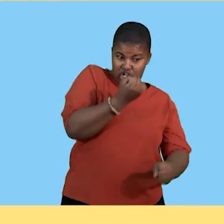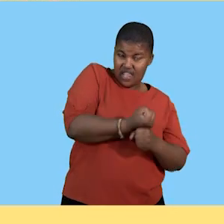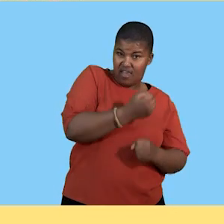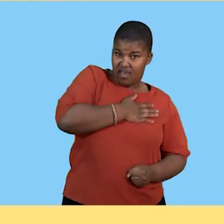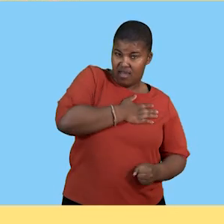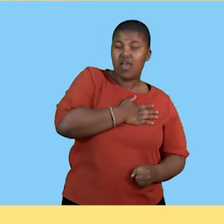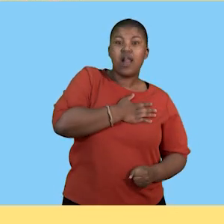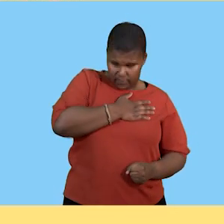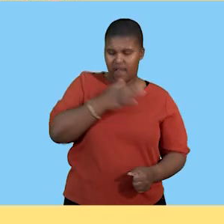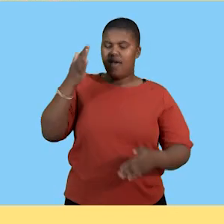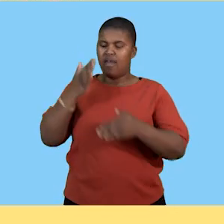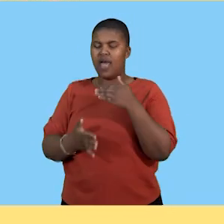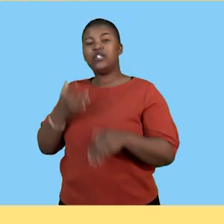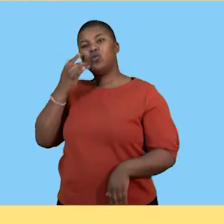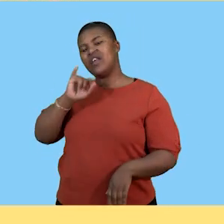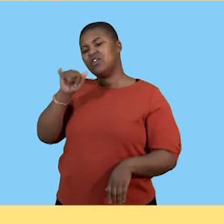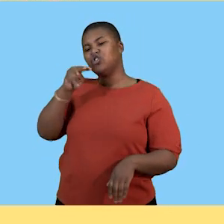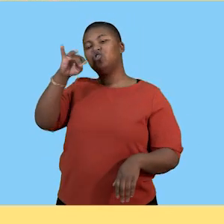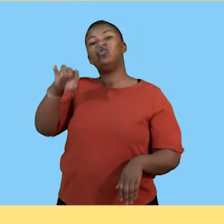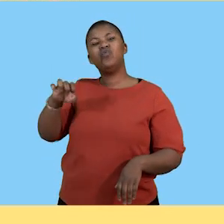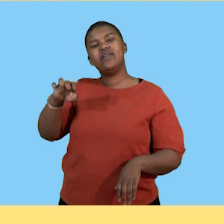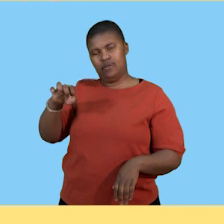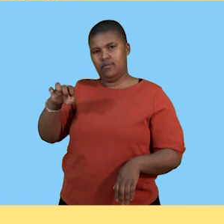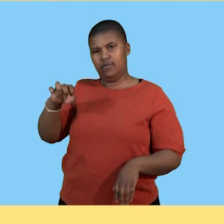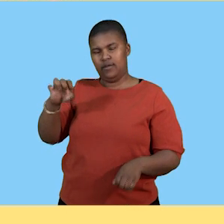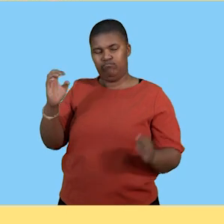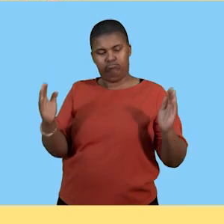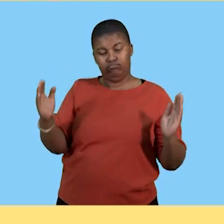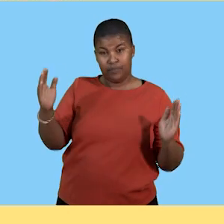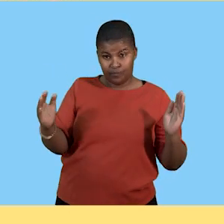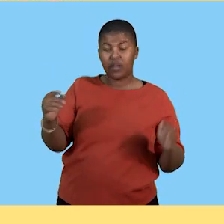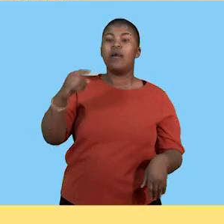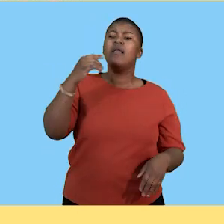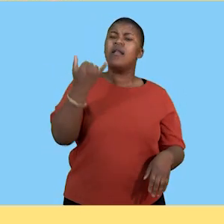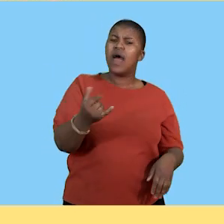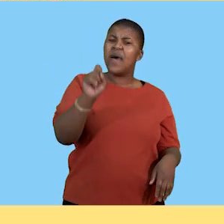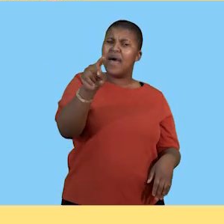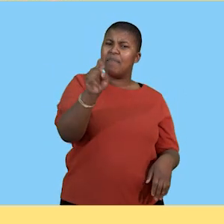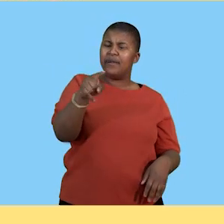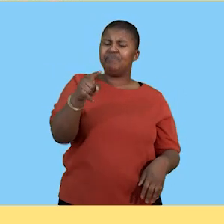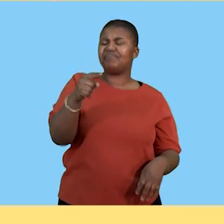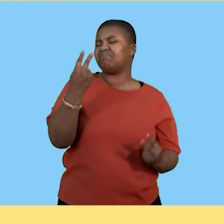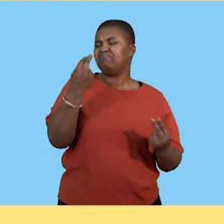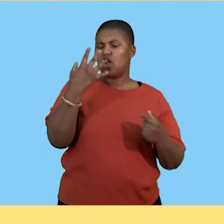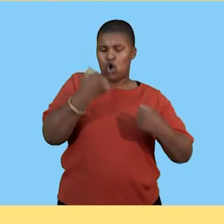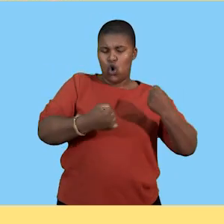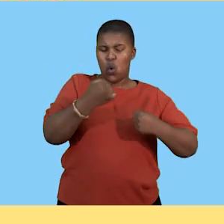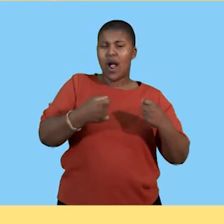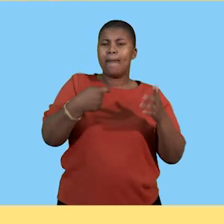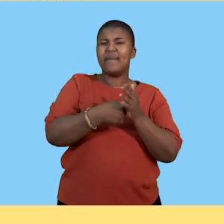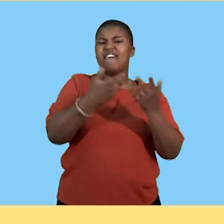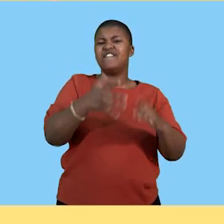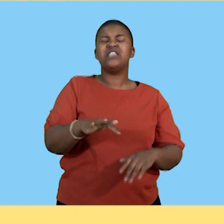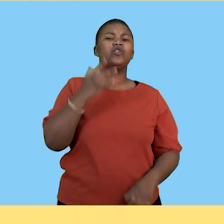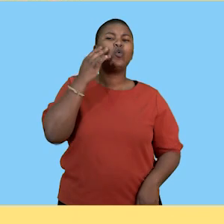July and it ends in June. Now, this new